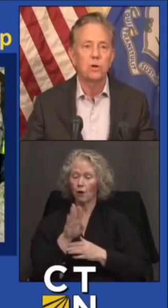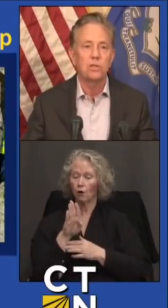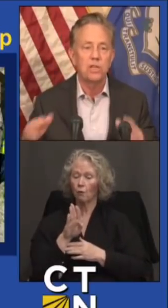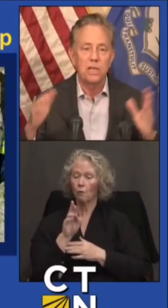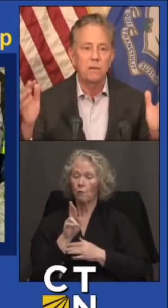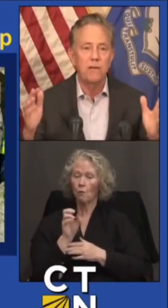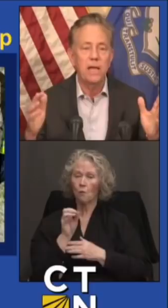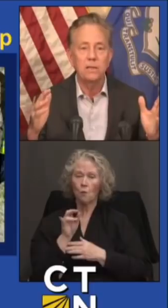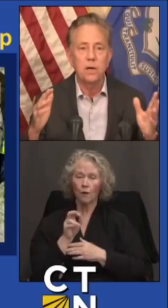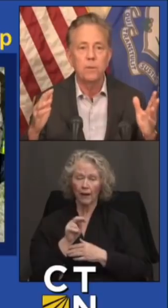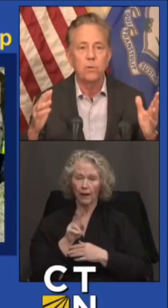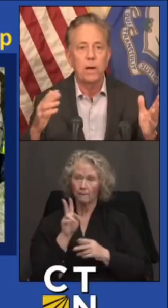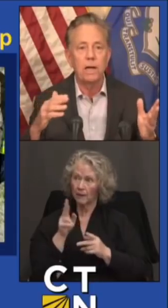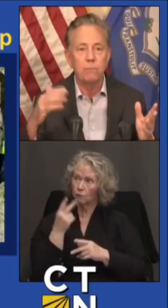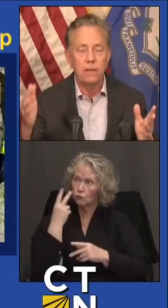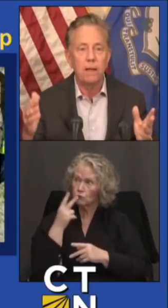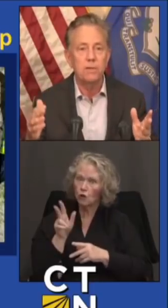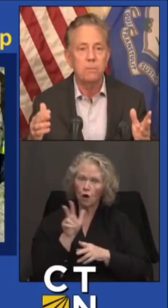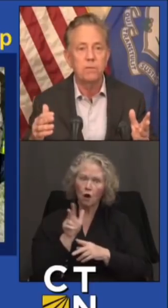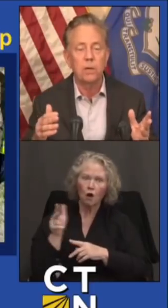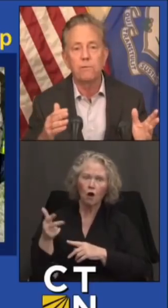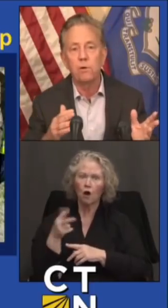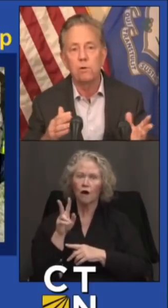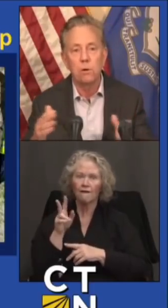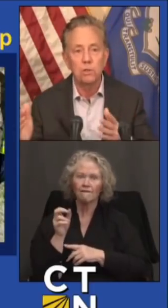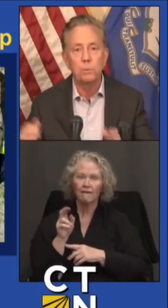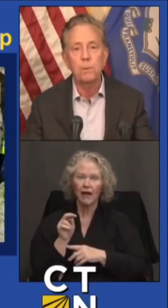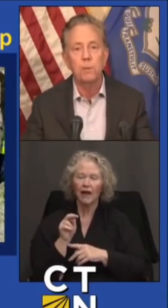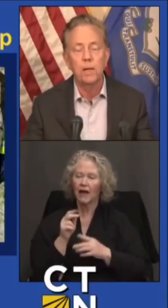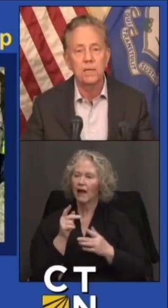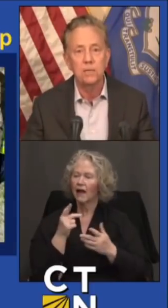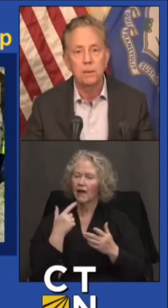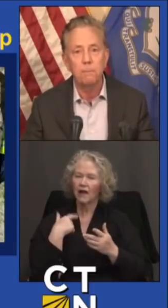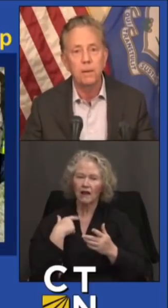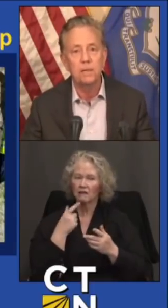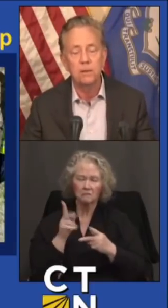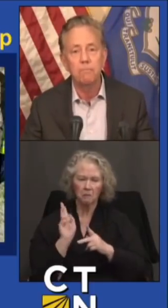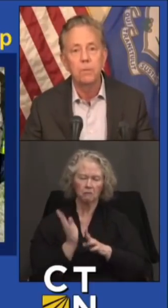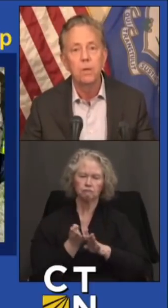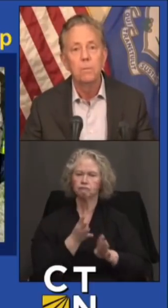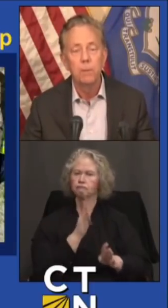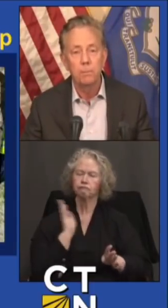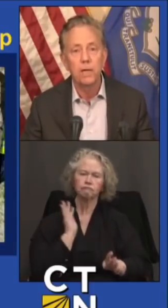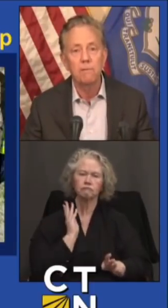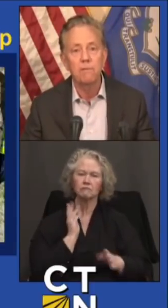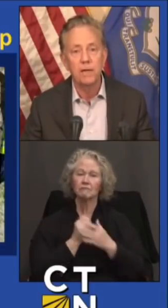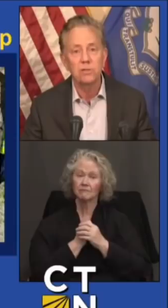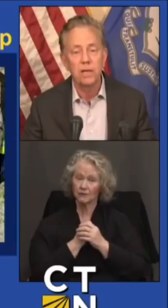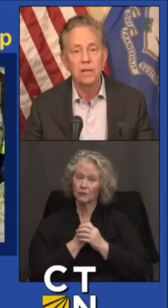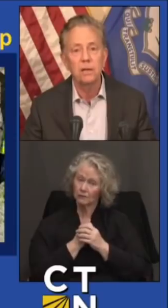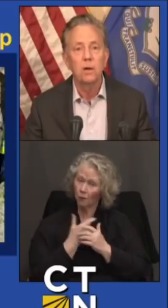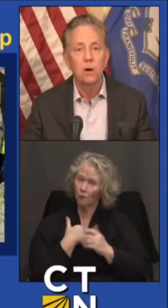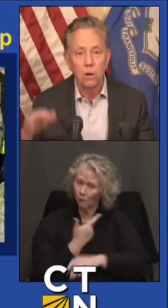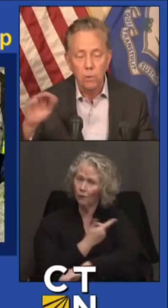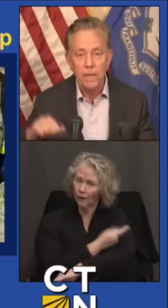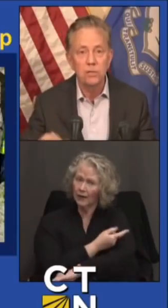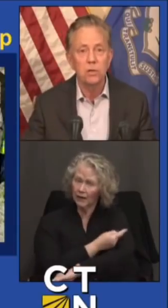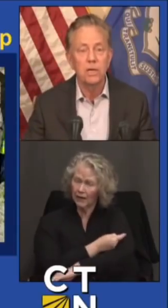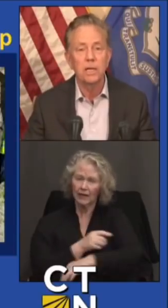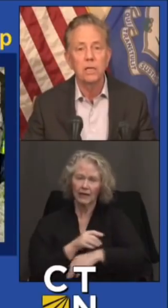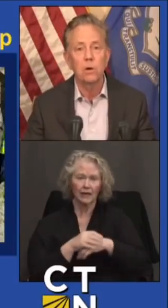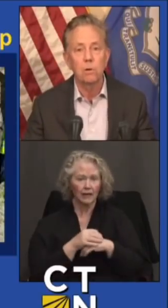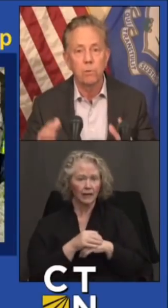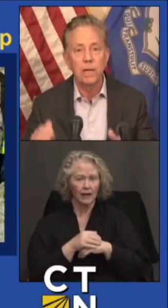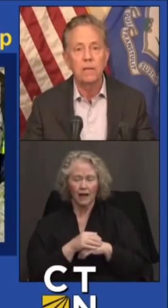just started seeing the van coming around. We gave some telephone calls. People lined up, and people are getting vaccinated. Our rates